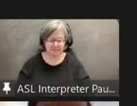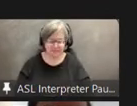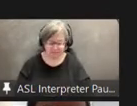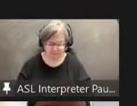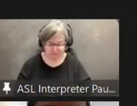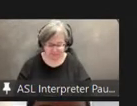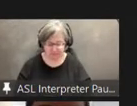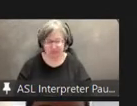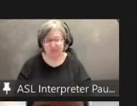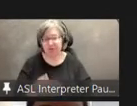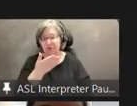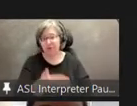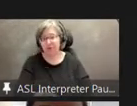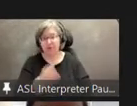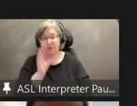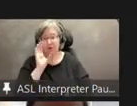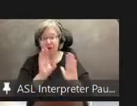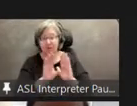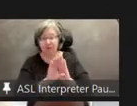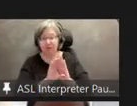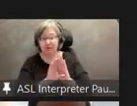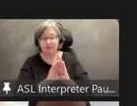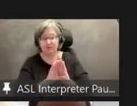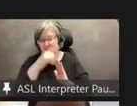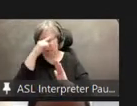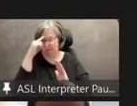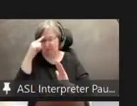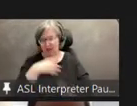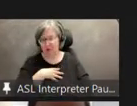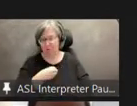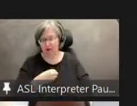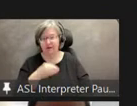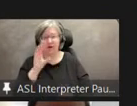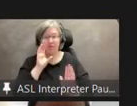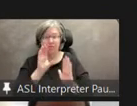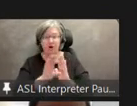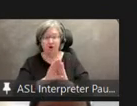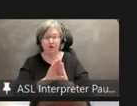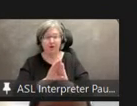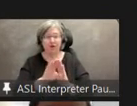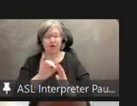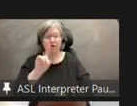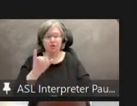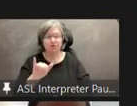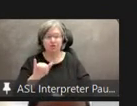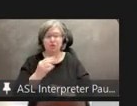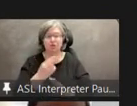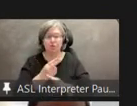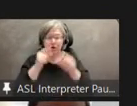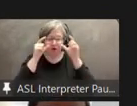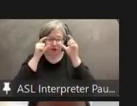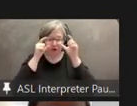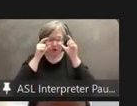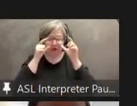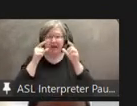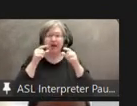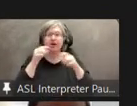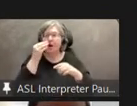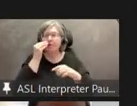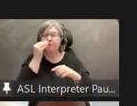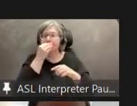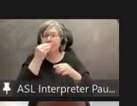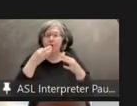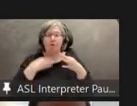On the screen, we have a Black and white photo of Judy, who's wearing glasses and a floral